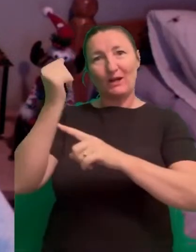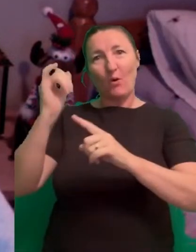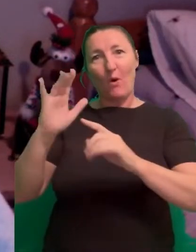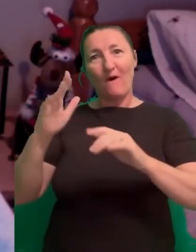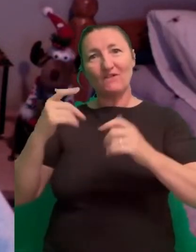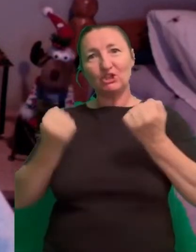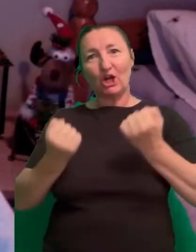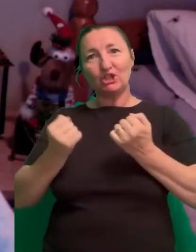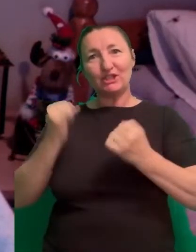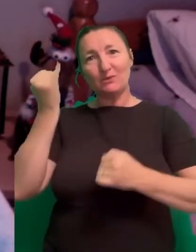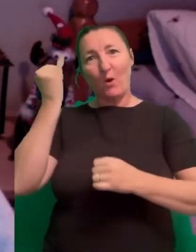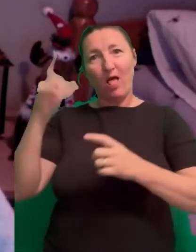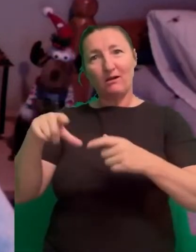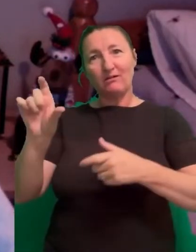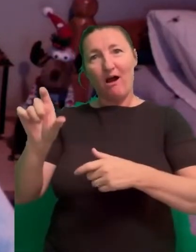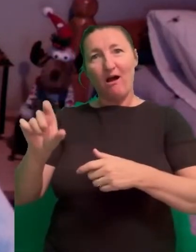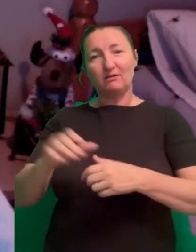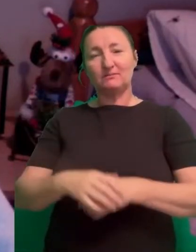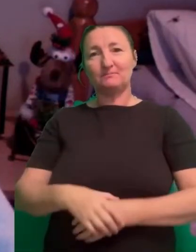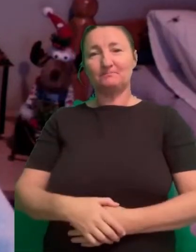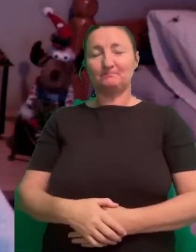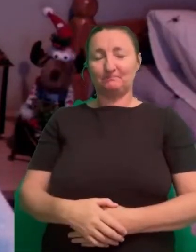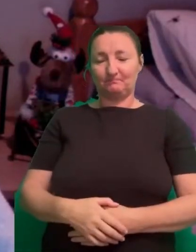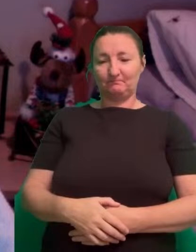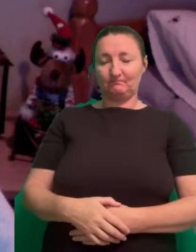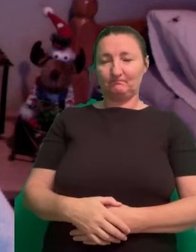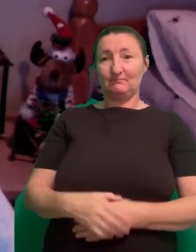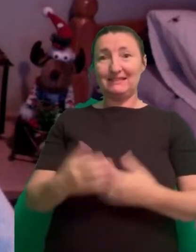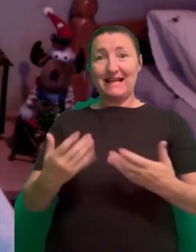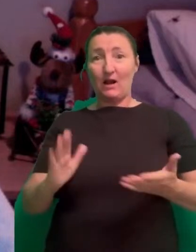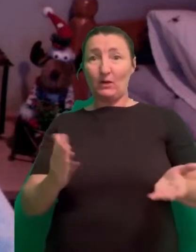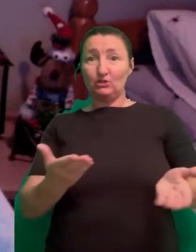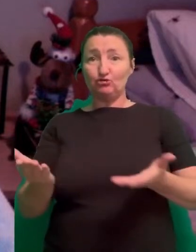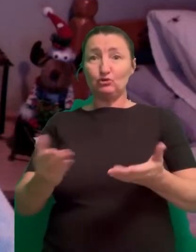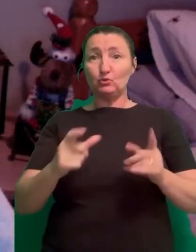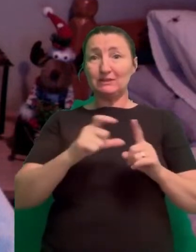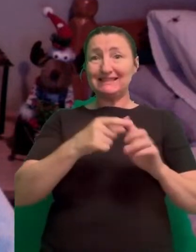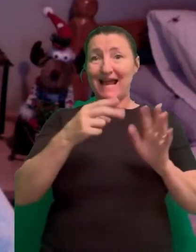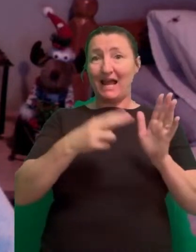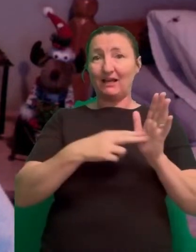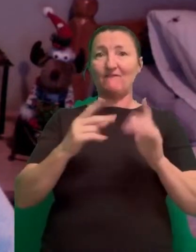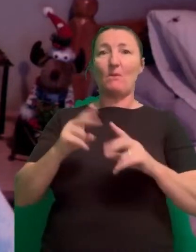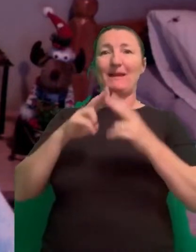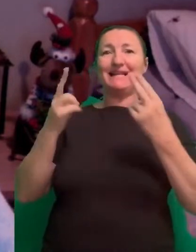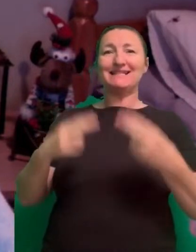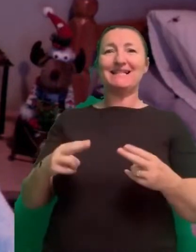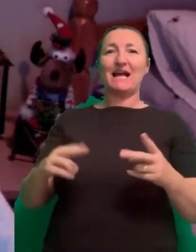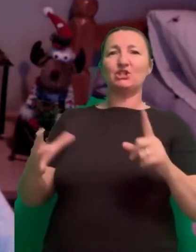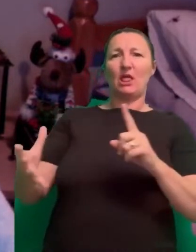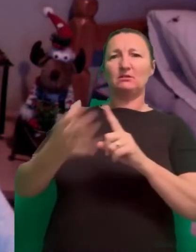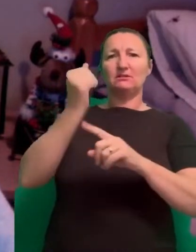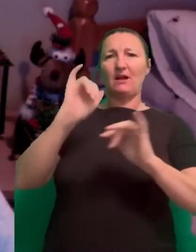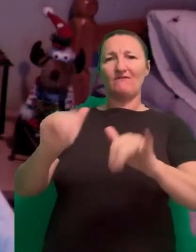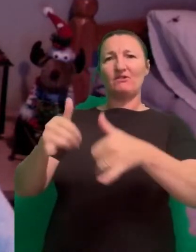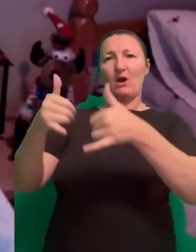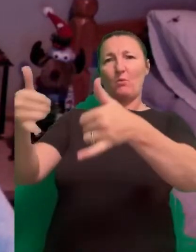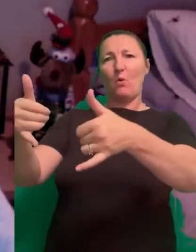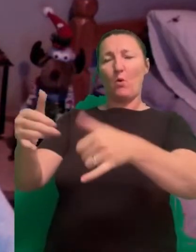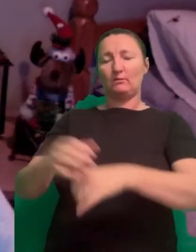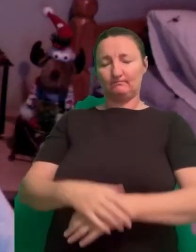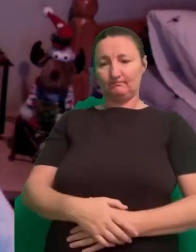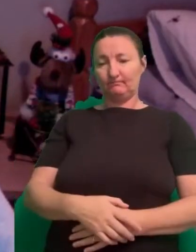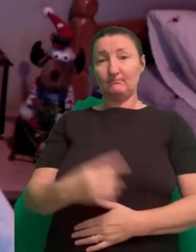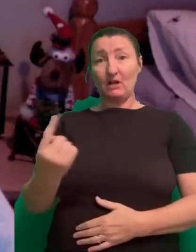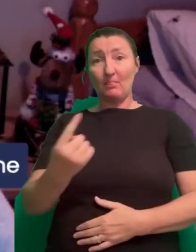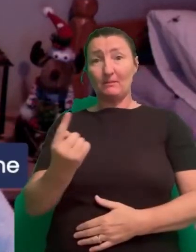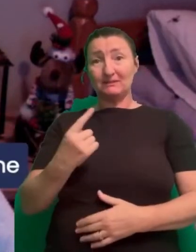introduce Den from the International Discovery Awards, who will talk a little bit about who they are and what the plan is